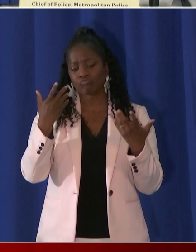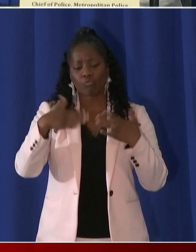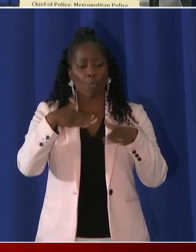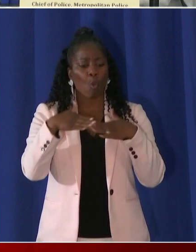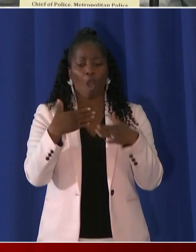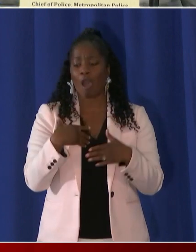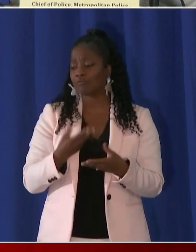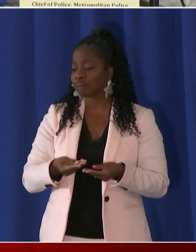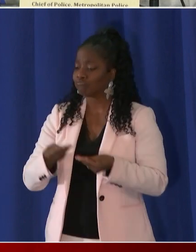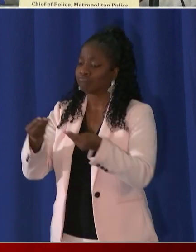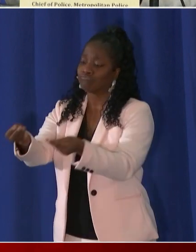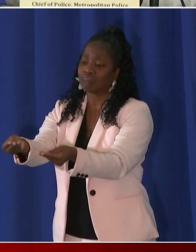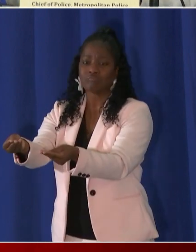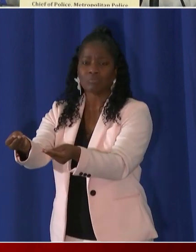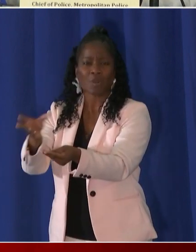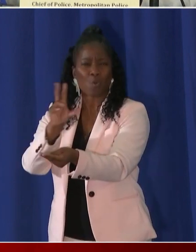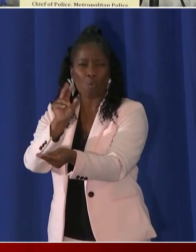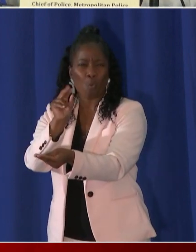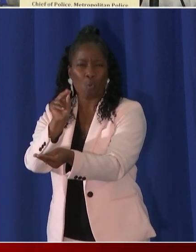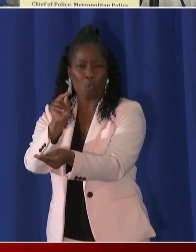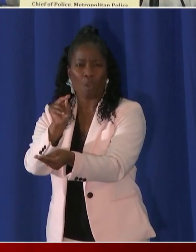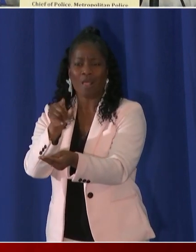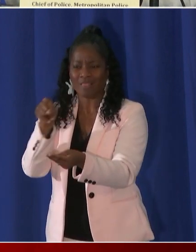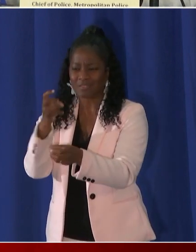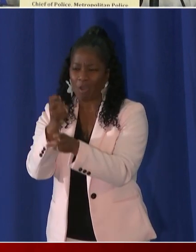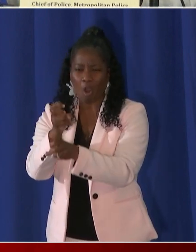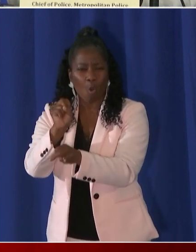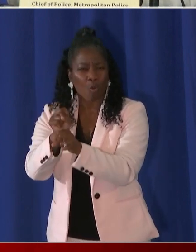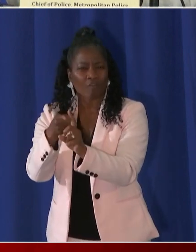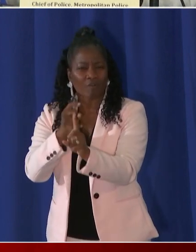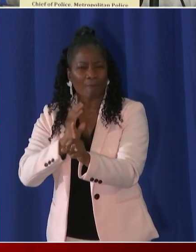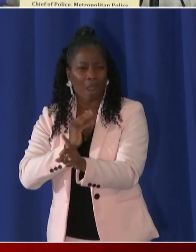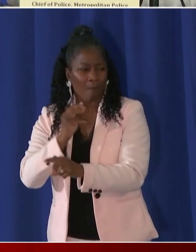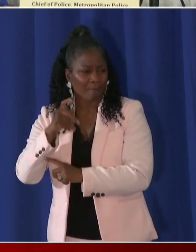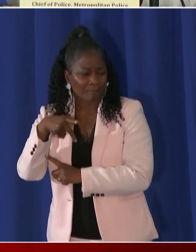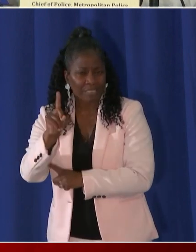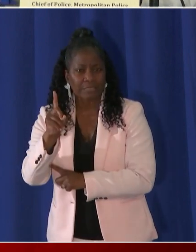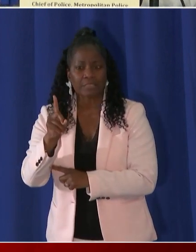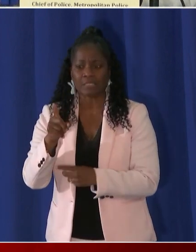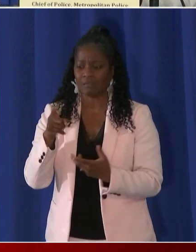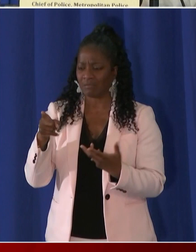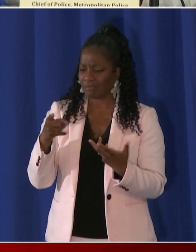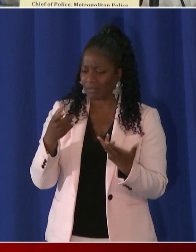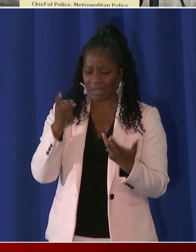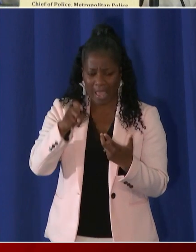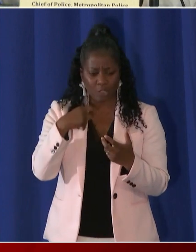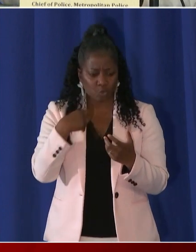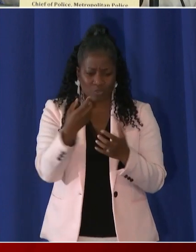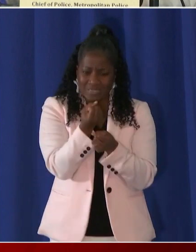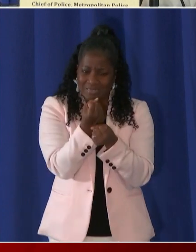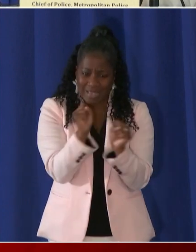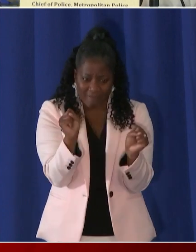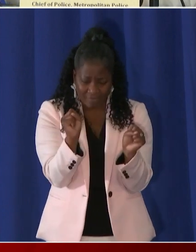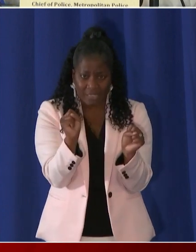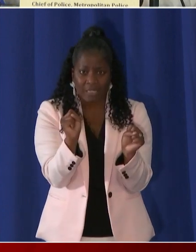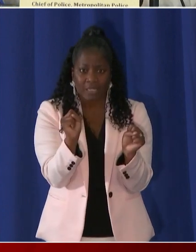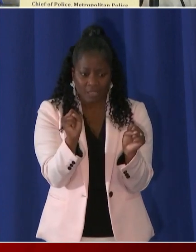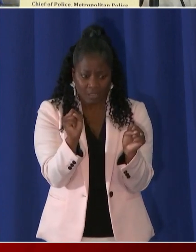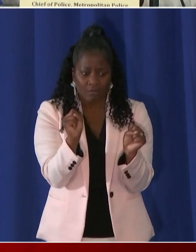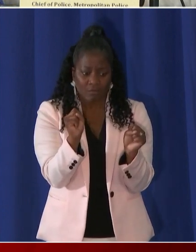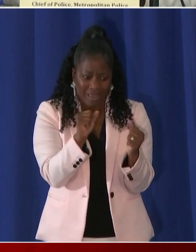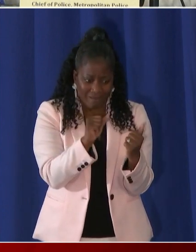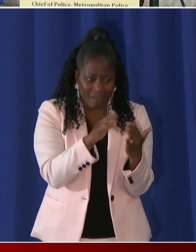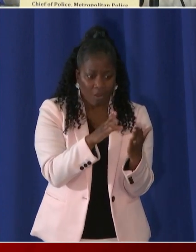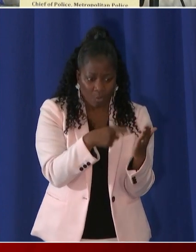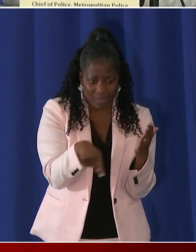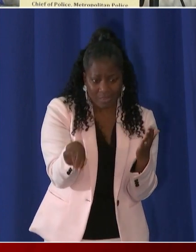and here are 40 firearms. These are encounters that our police officers had safely had, and there was